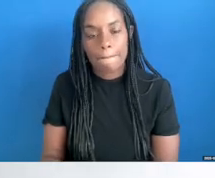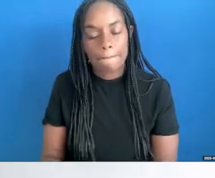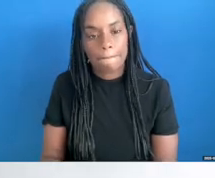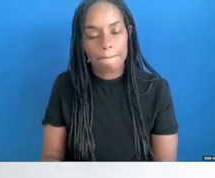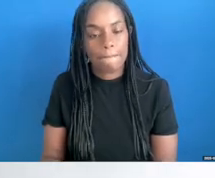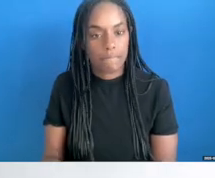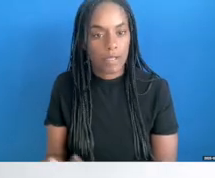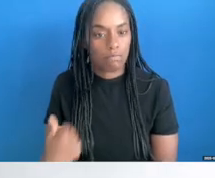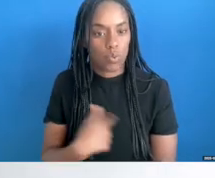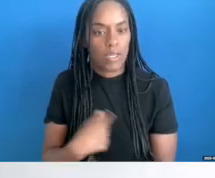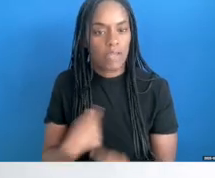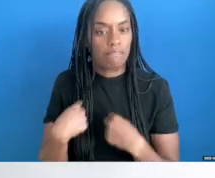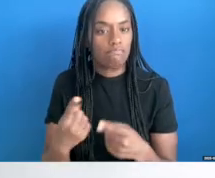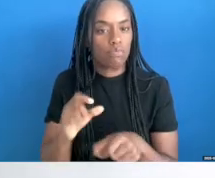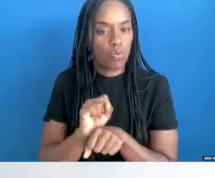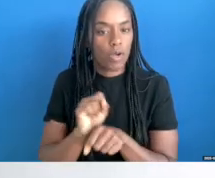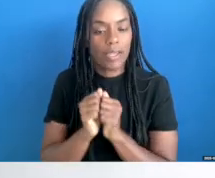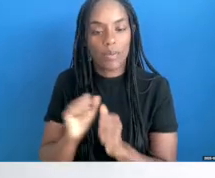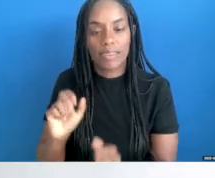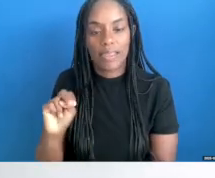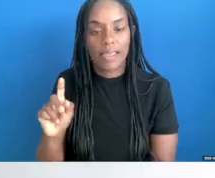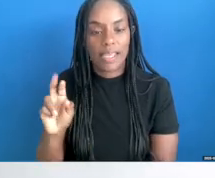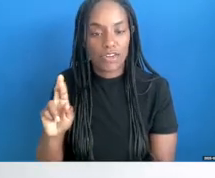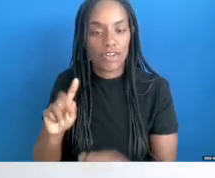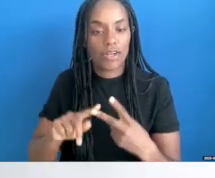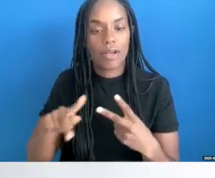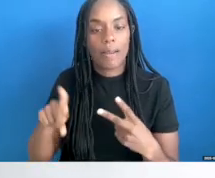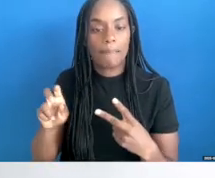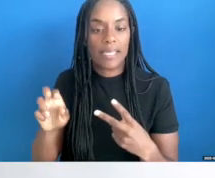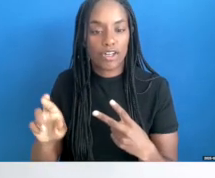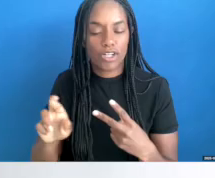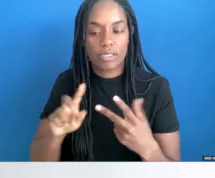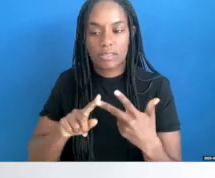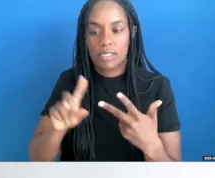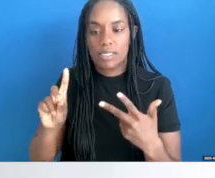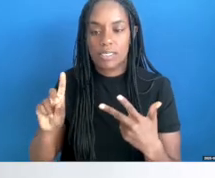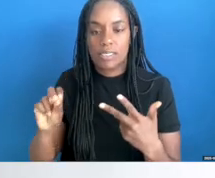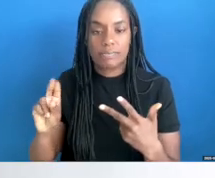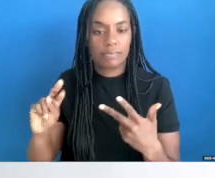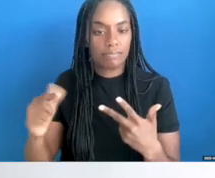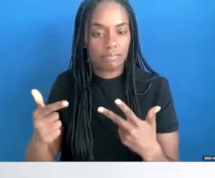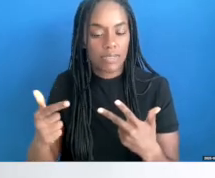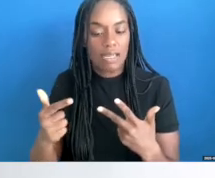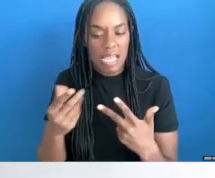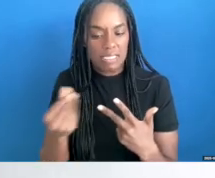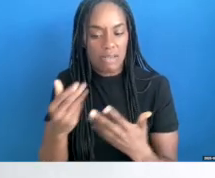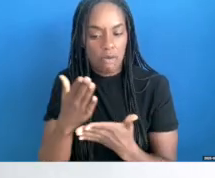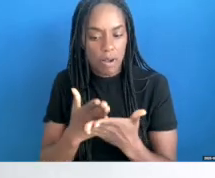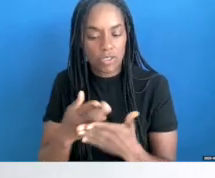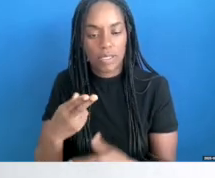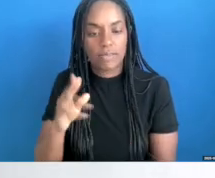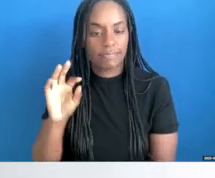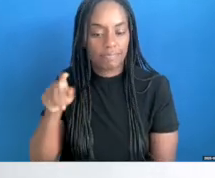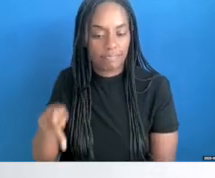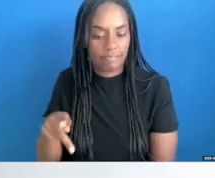We've been working with Inder and Peter and Young on several aspects of the HVIP program, and our feedback,